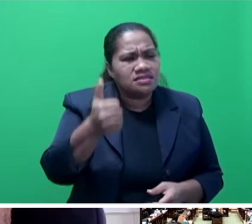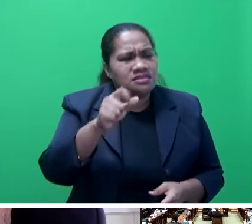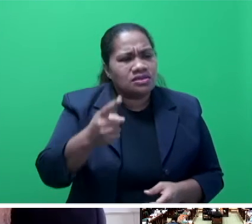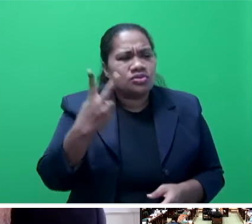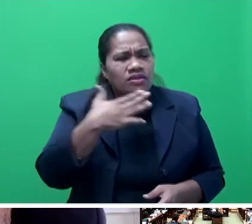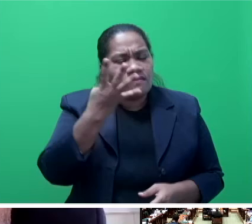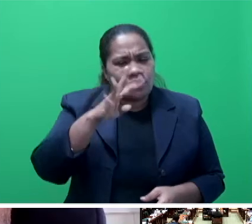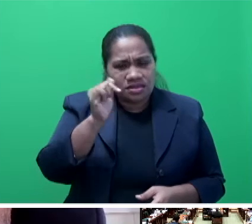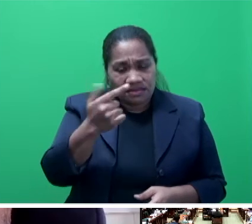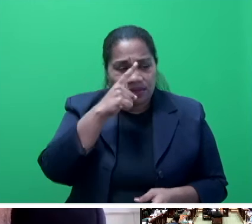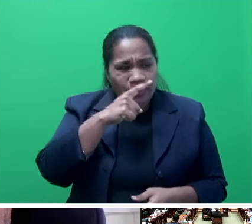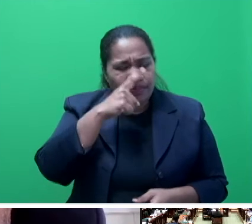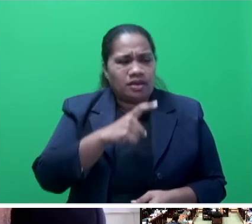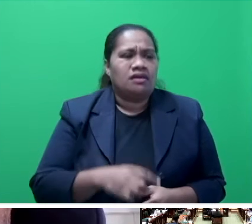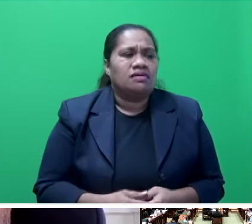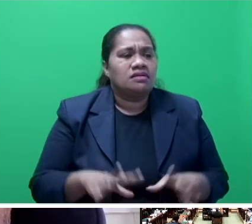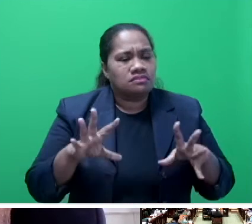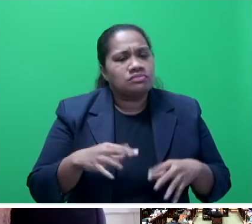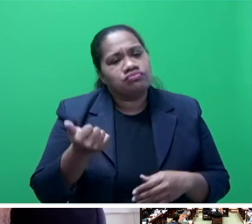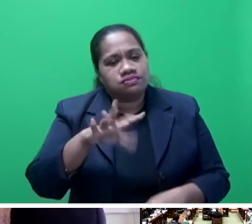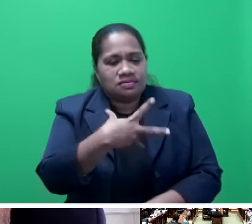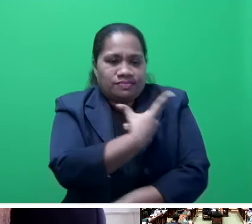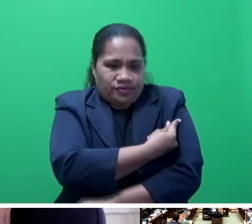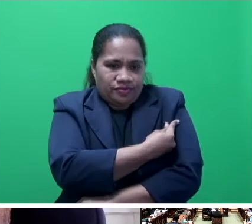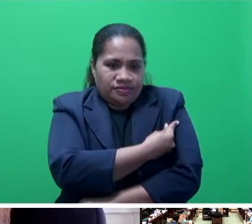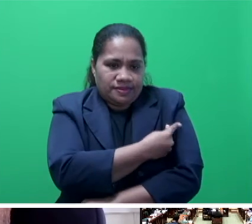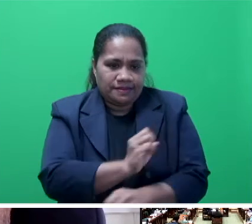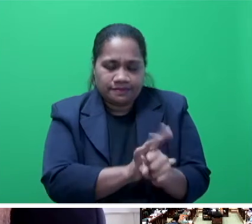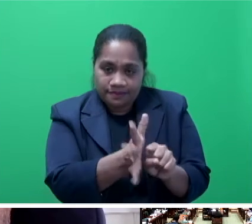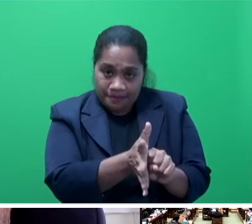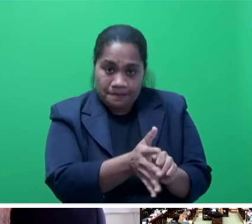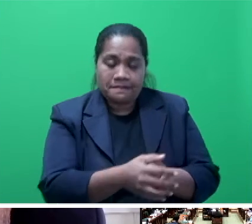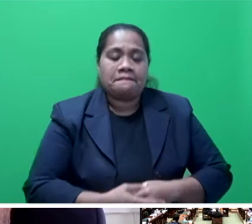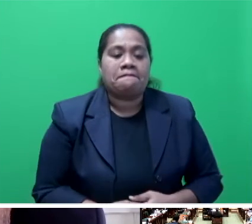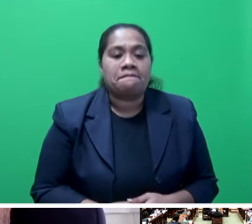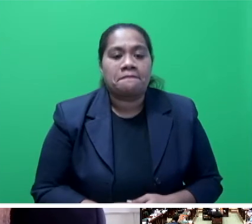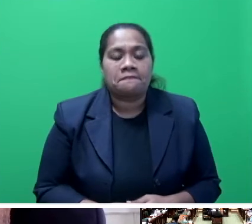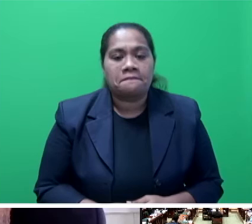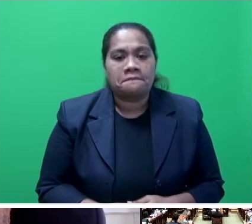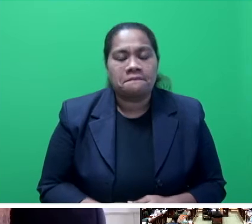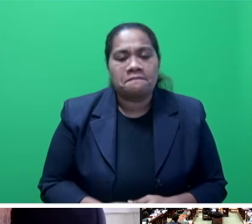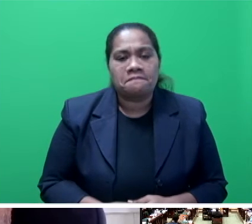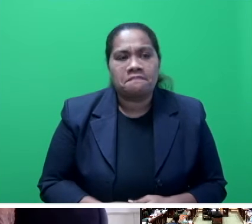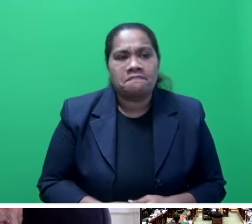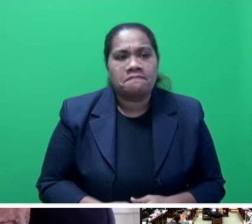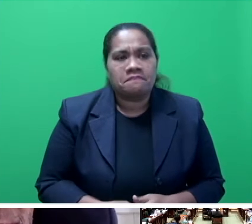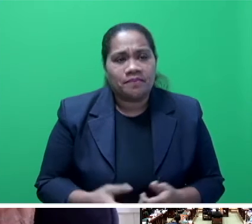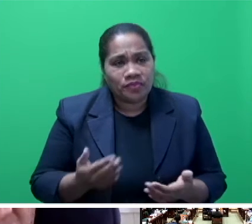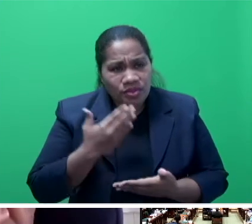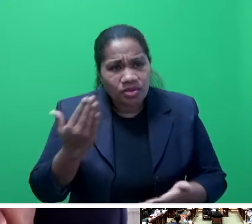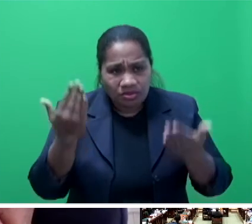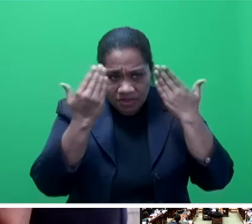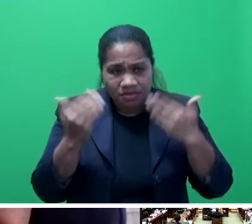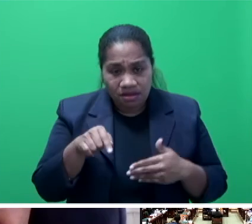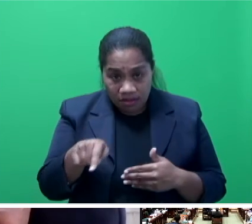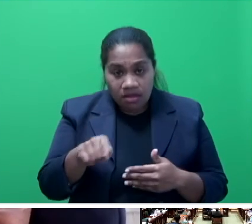136,247 people had received their first dose of COVID-19 vaccine. And Honourable Speaker, this is